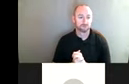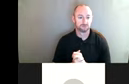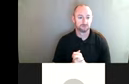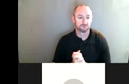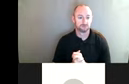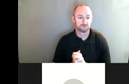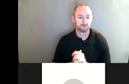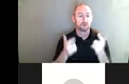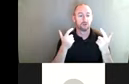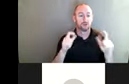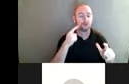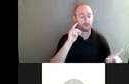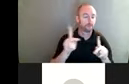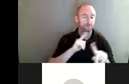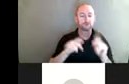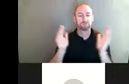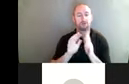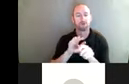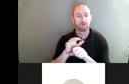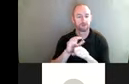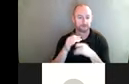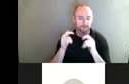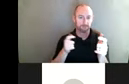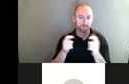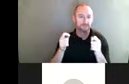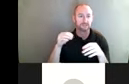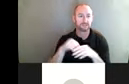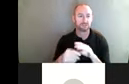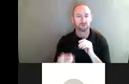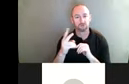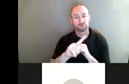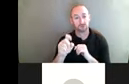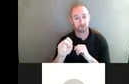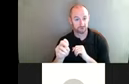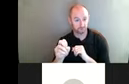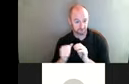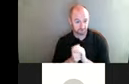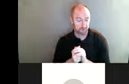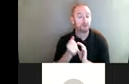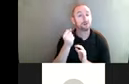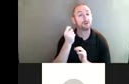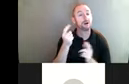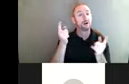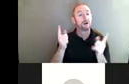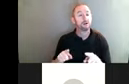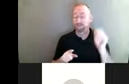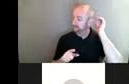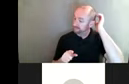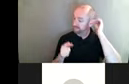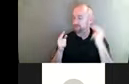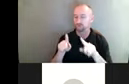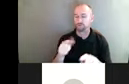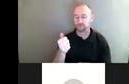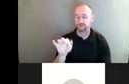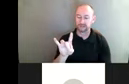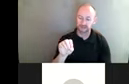human scale, but small enough that you could still manage it within two zones. What happened is that during the 80s and the